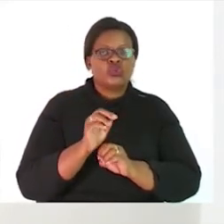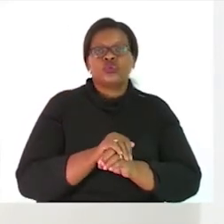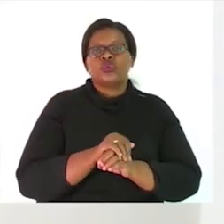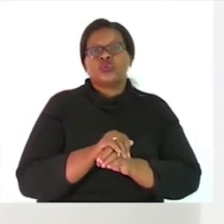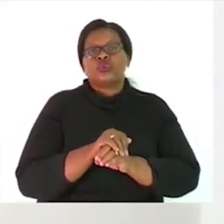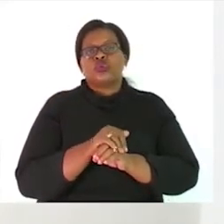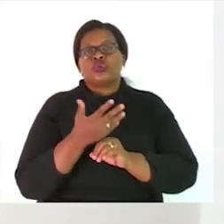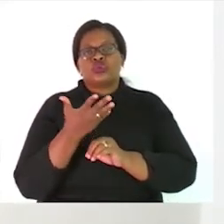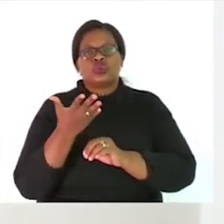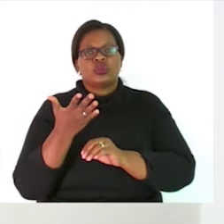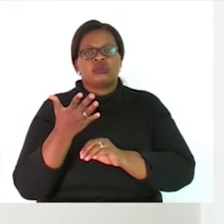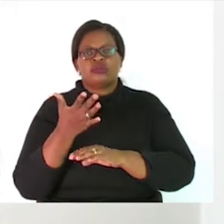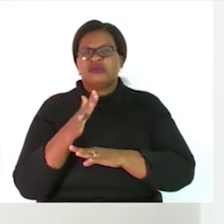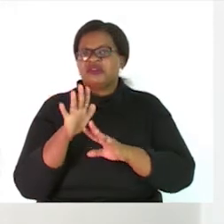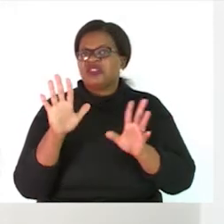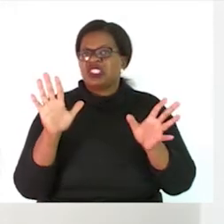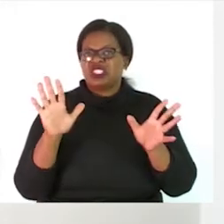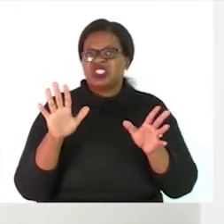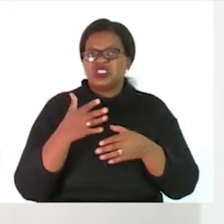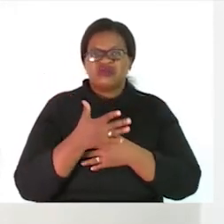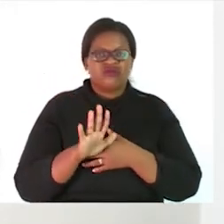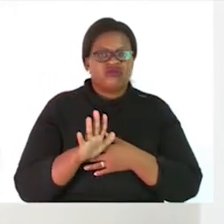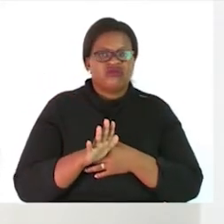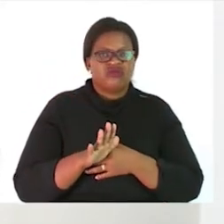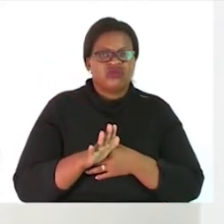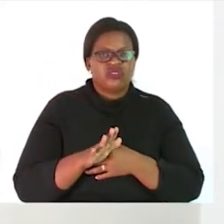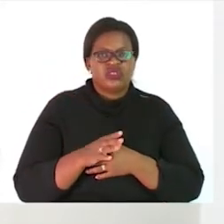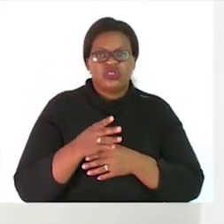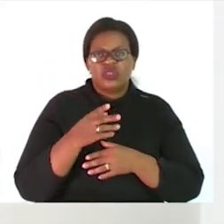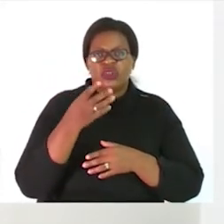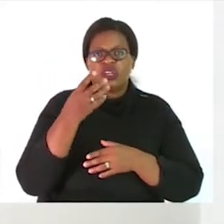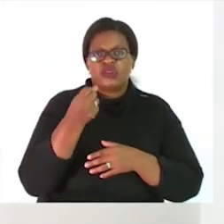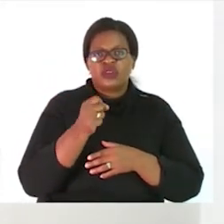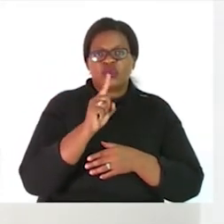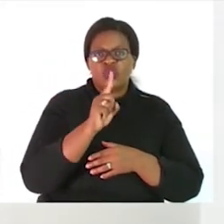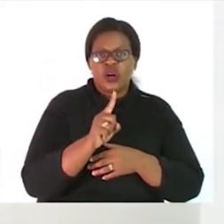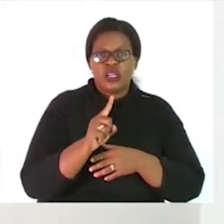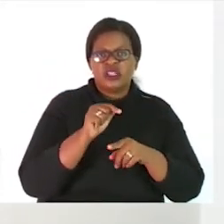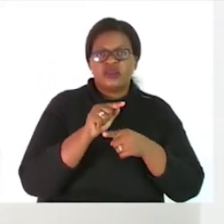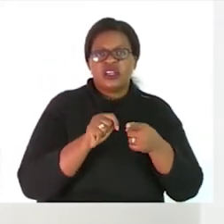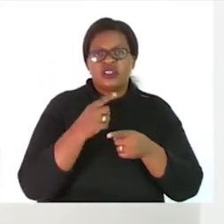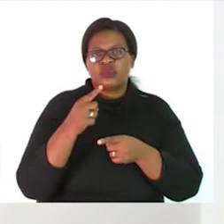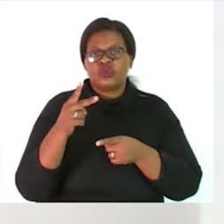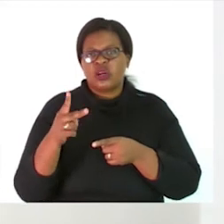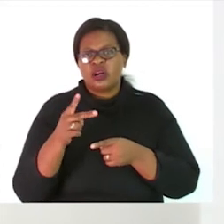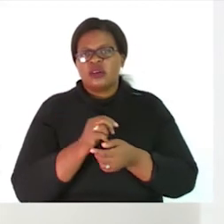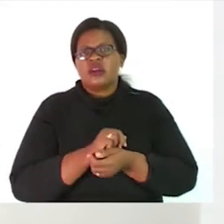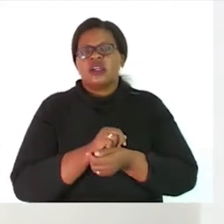into 12 6 times. Look at the list. We have 1 divided into 12 12